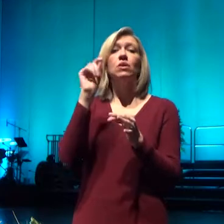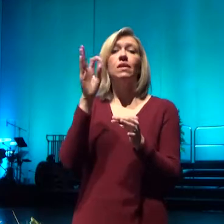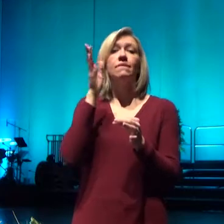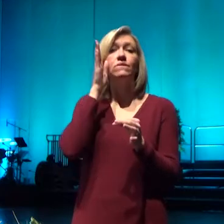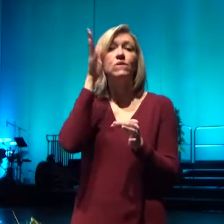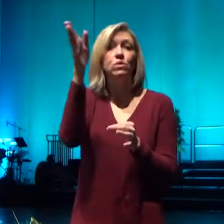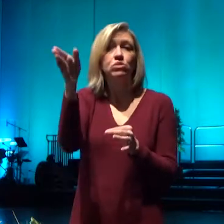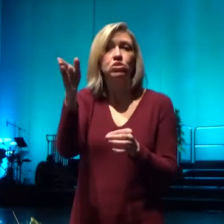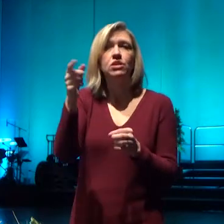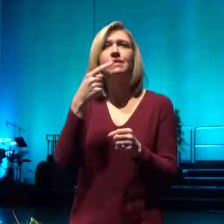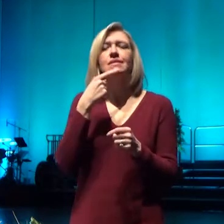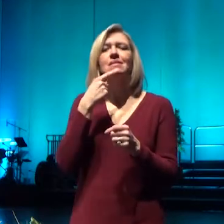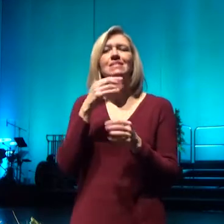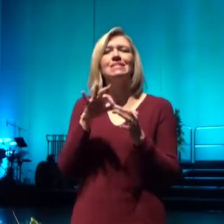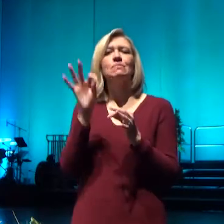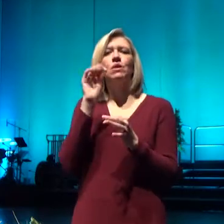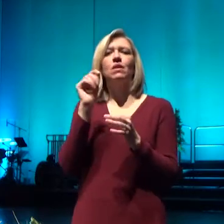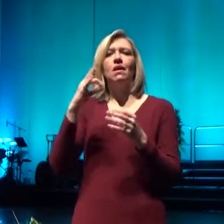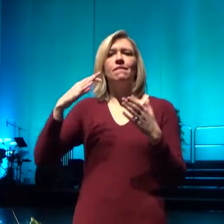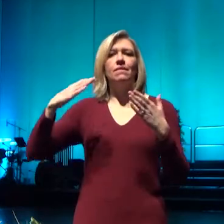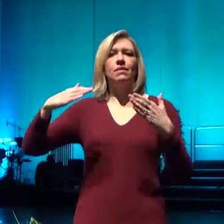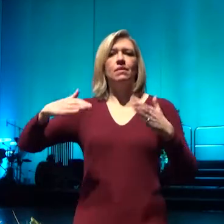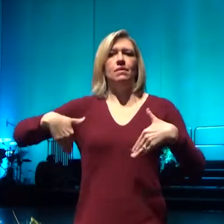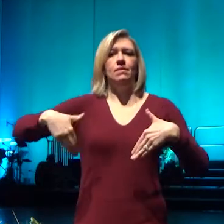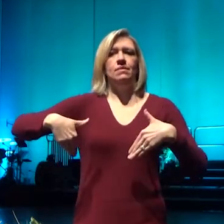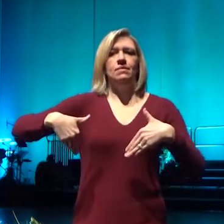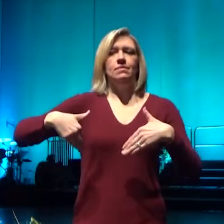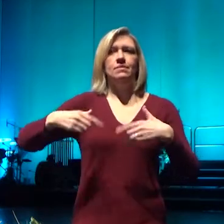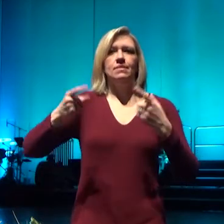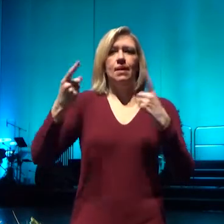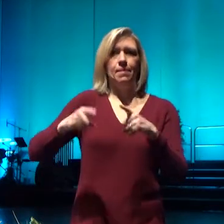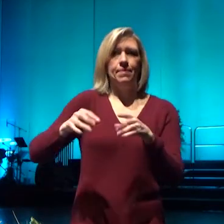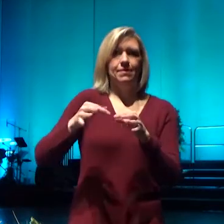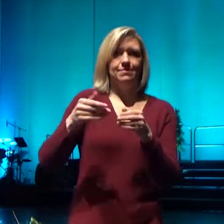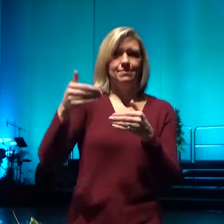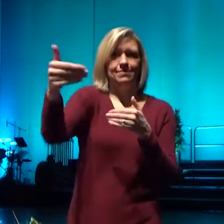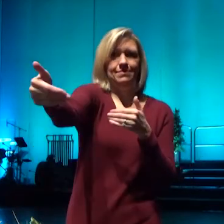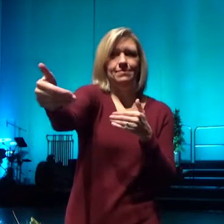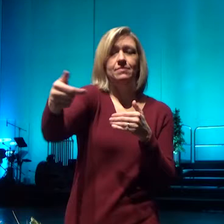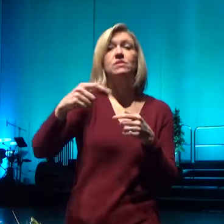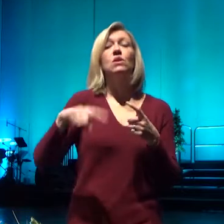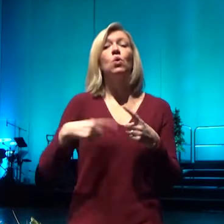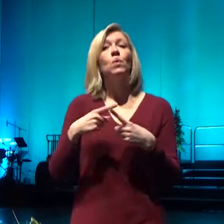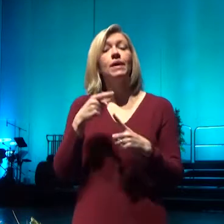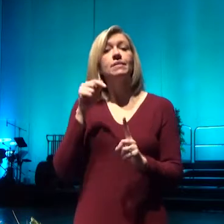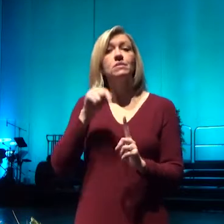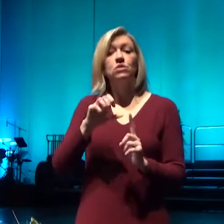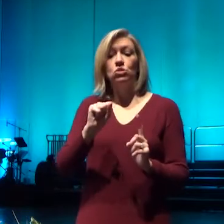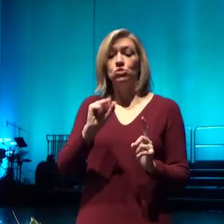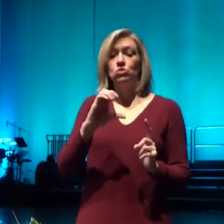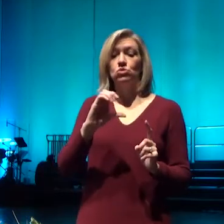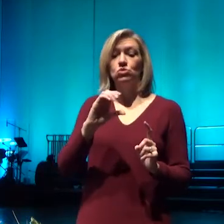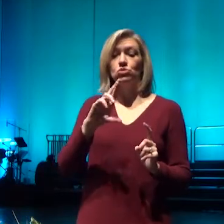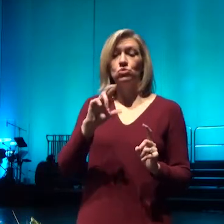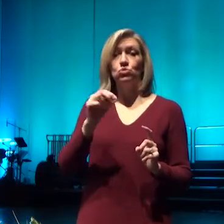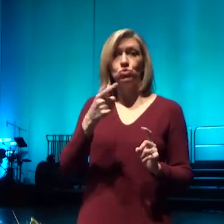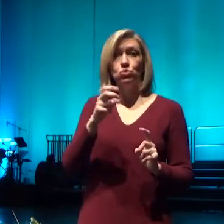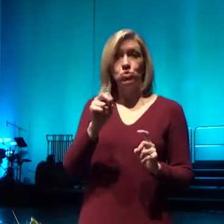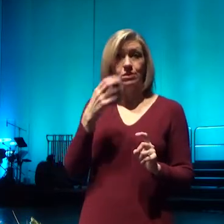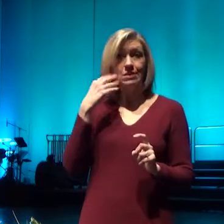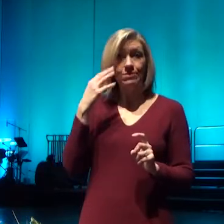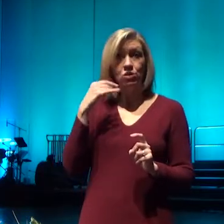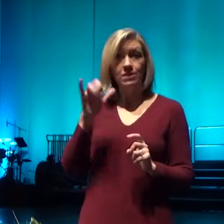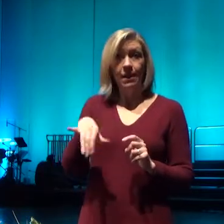what's yet to come. And so when Scrooge encounters the spirit, he begins to experience what will happen